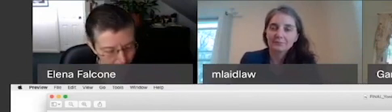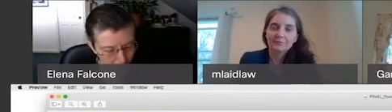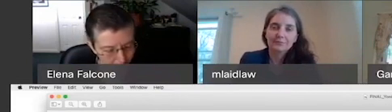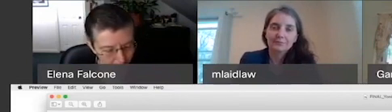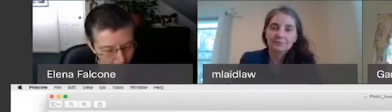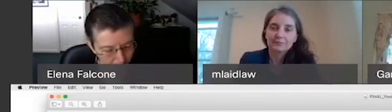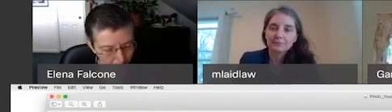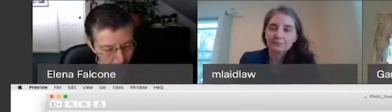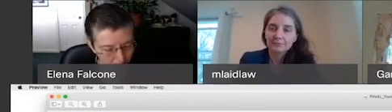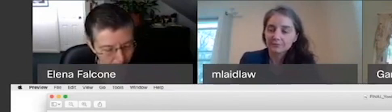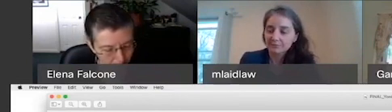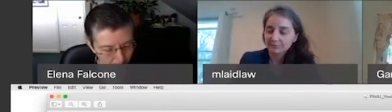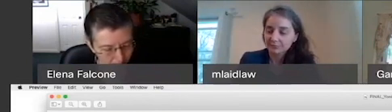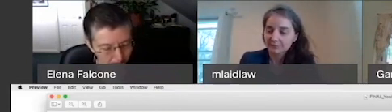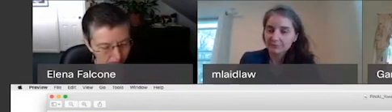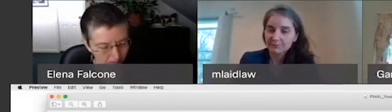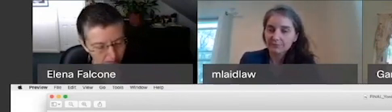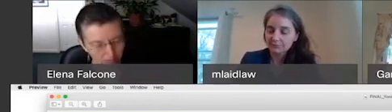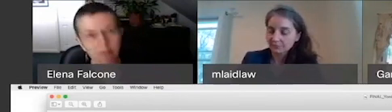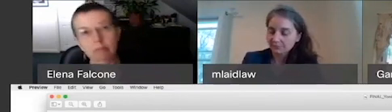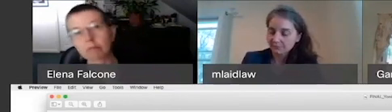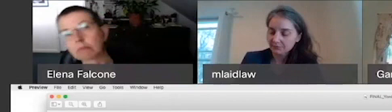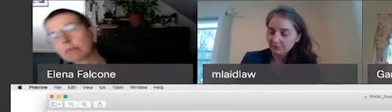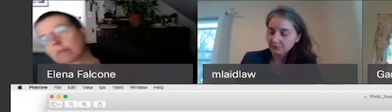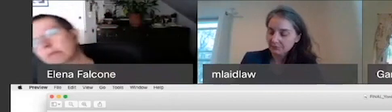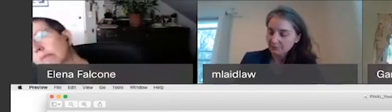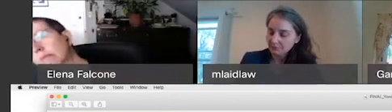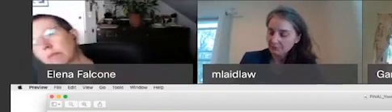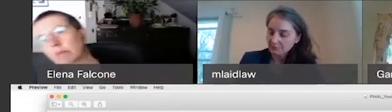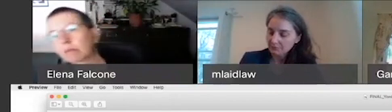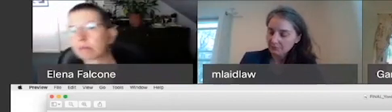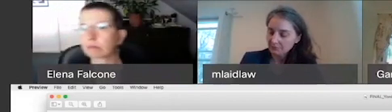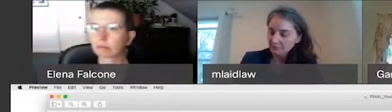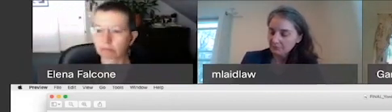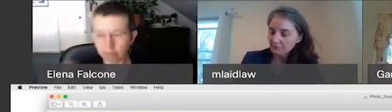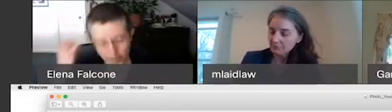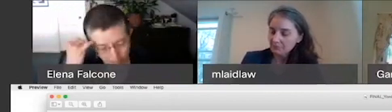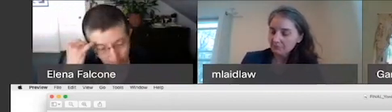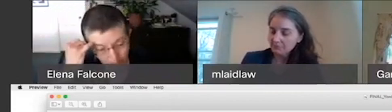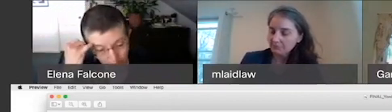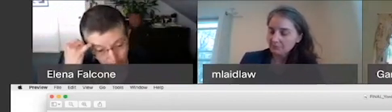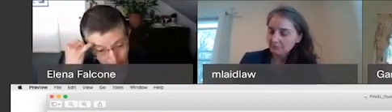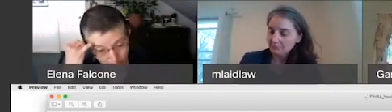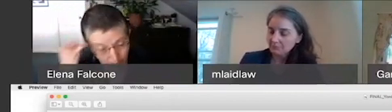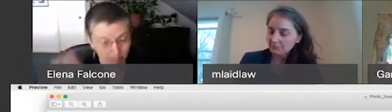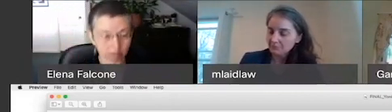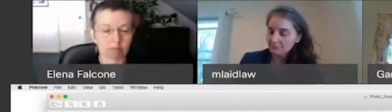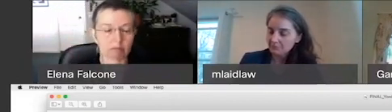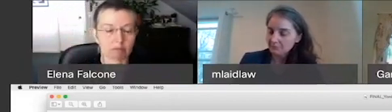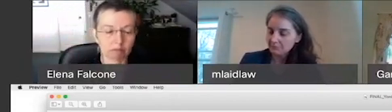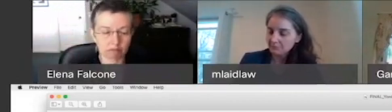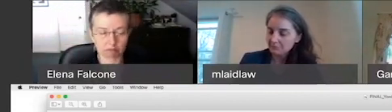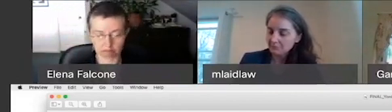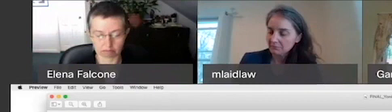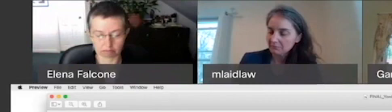Of course, anyone that uses our transportation knows that it's a 12-passenger van. You have to be able to physically get on and off